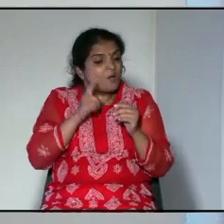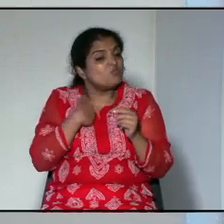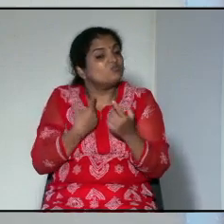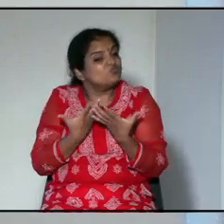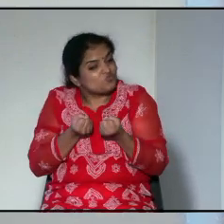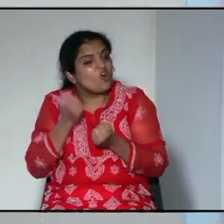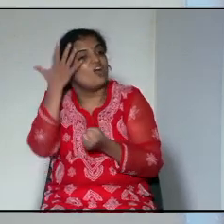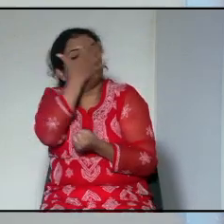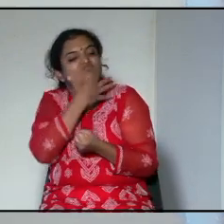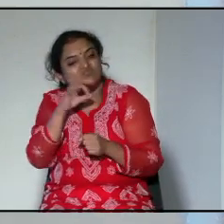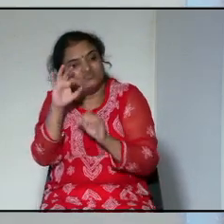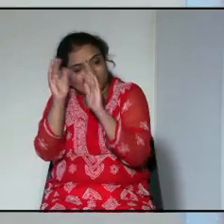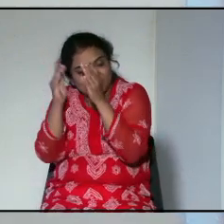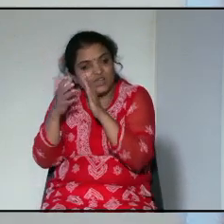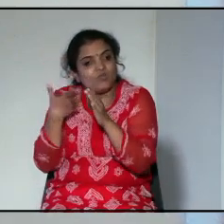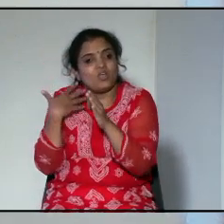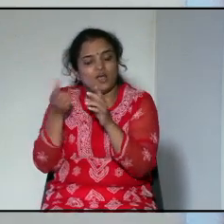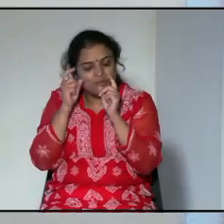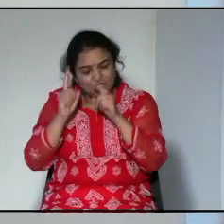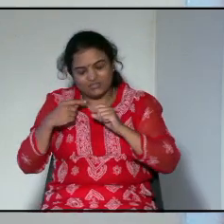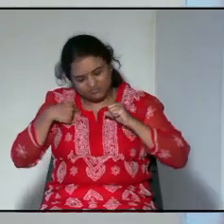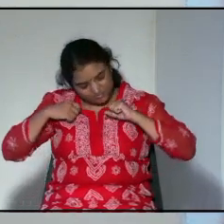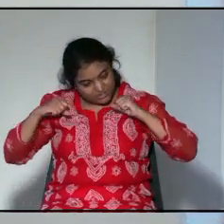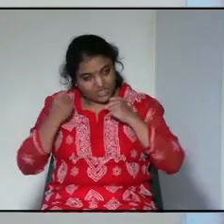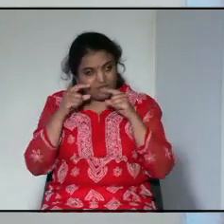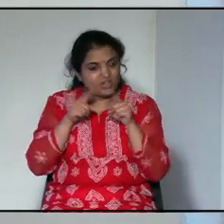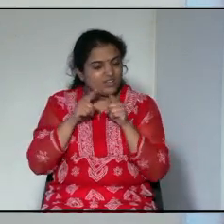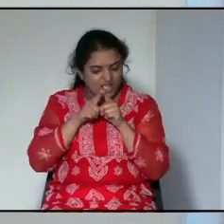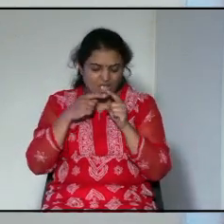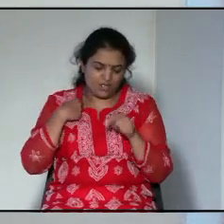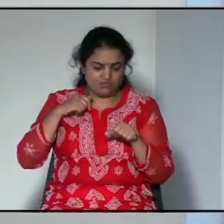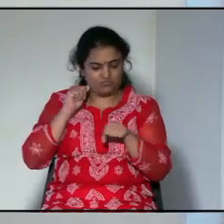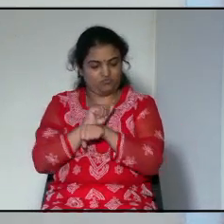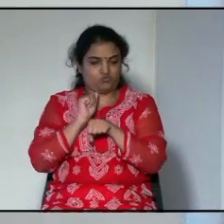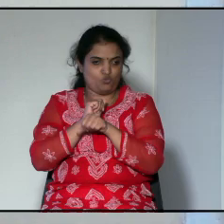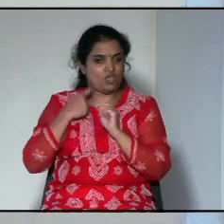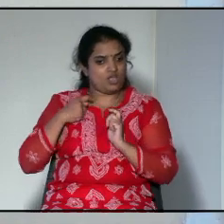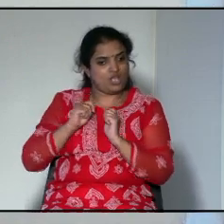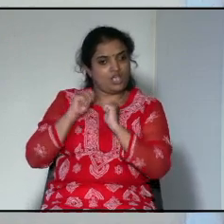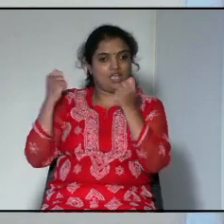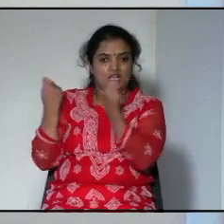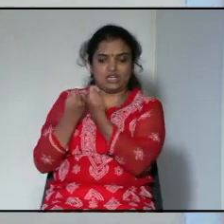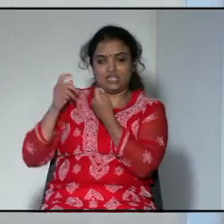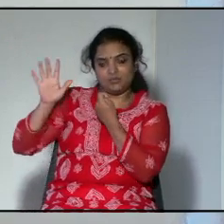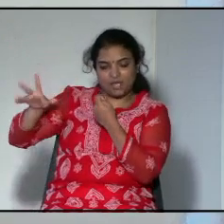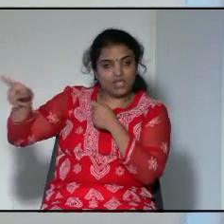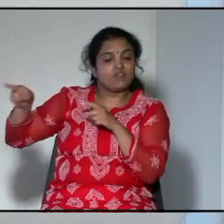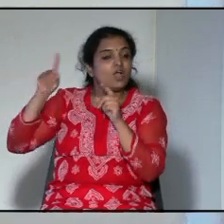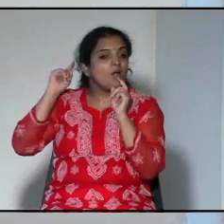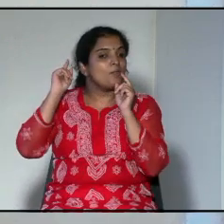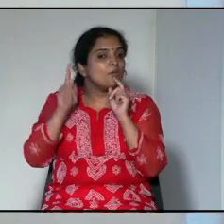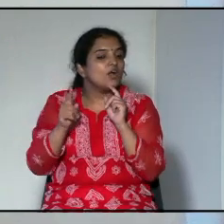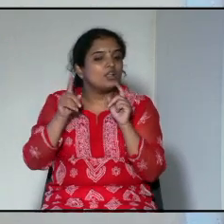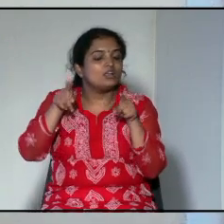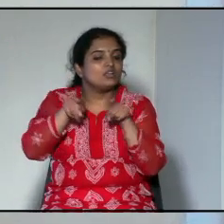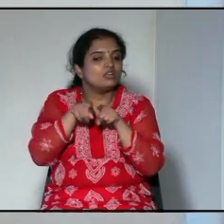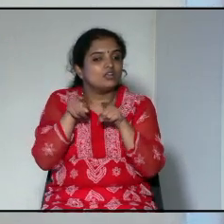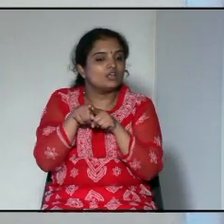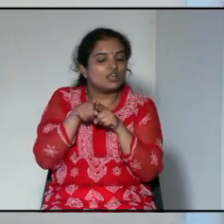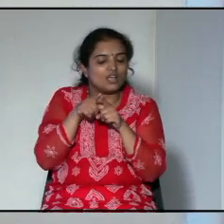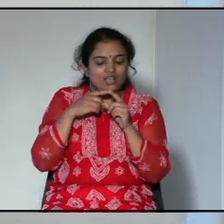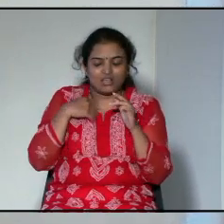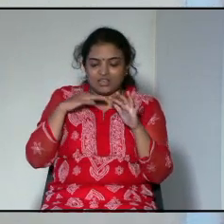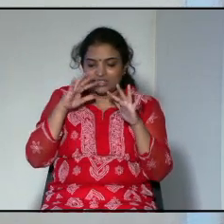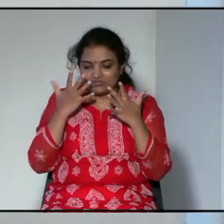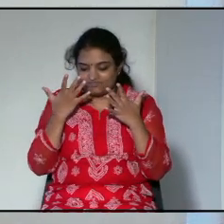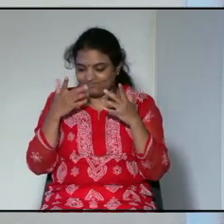main workers who she inducted into her working team during this time, both of whom she had met during her stint